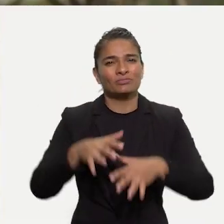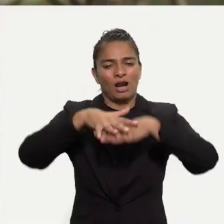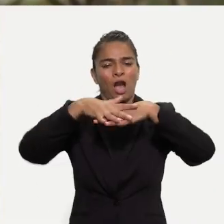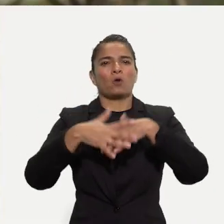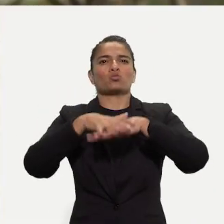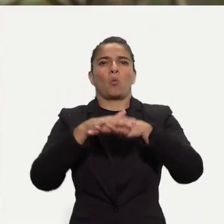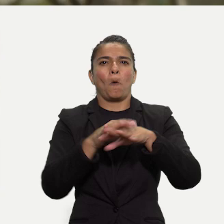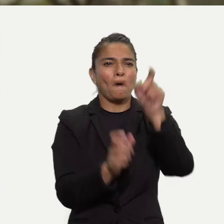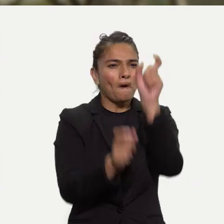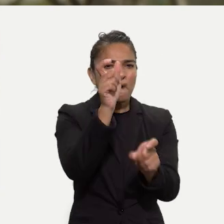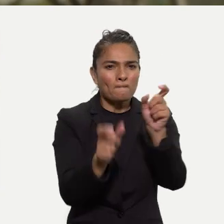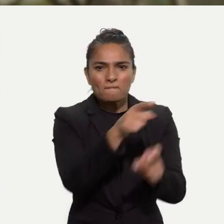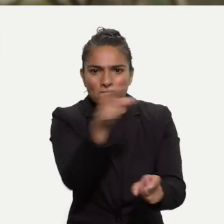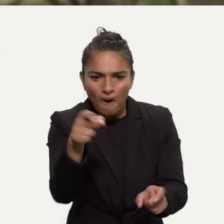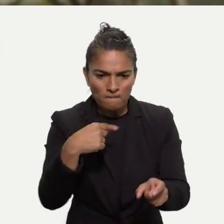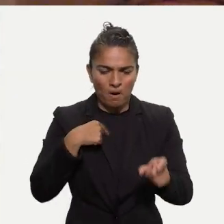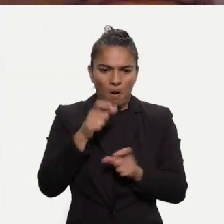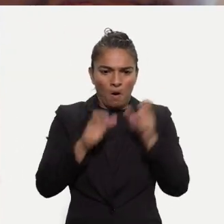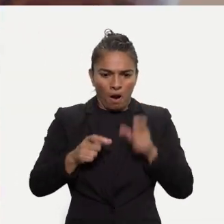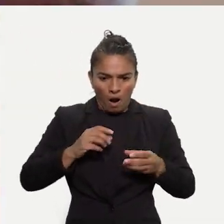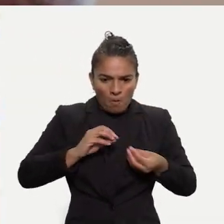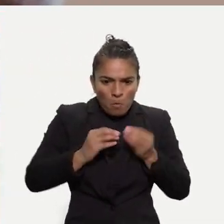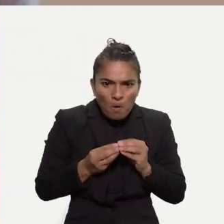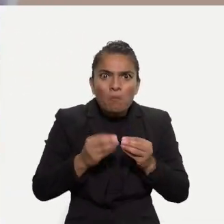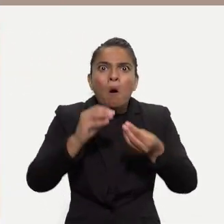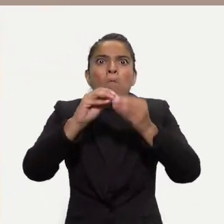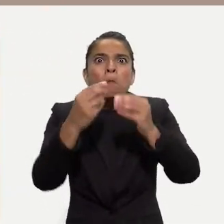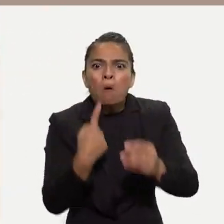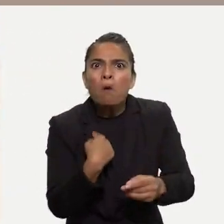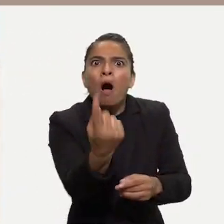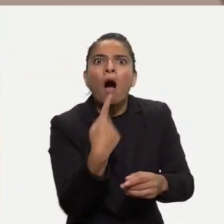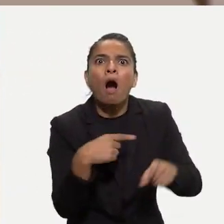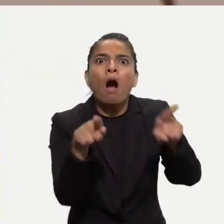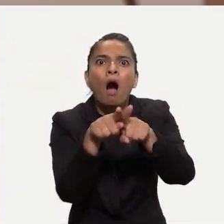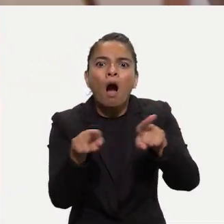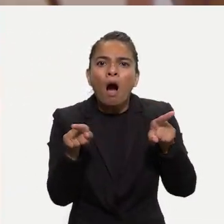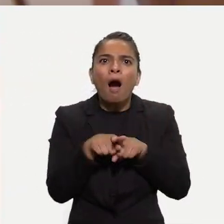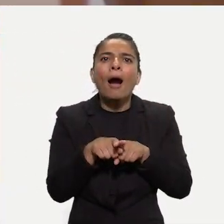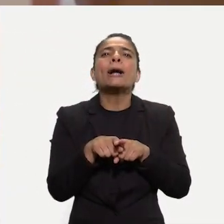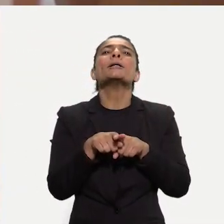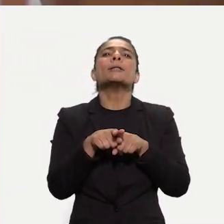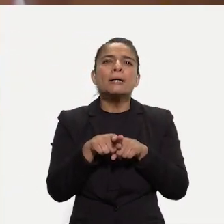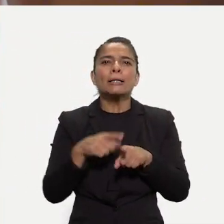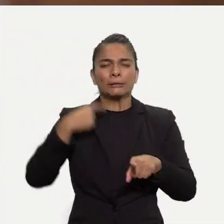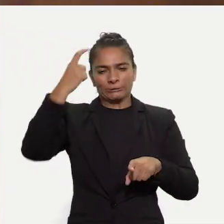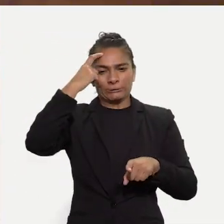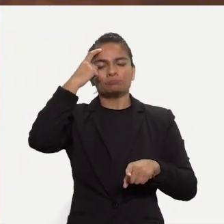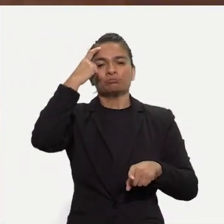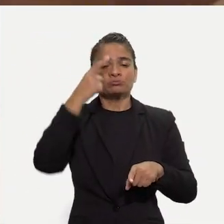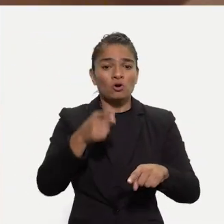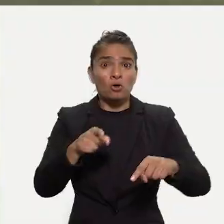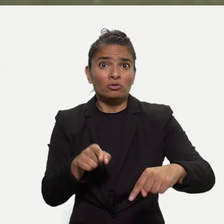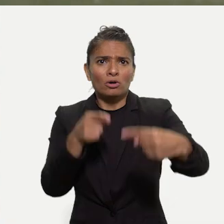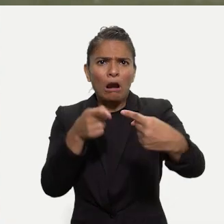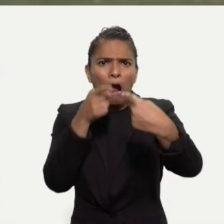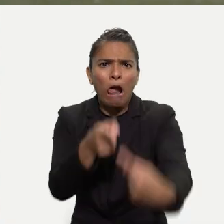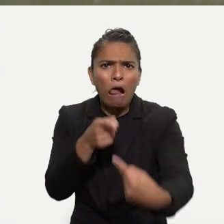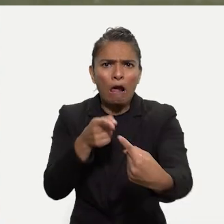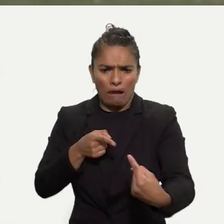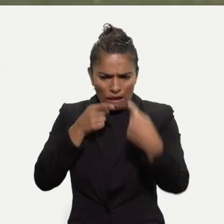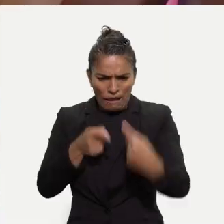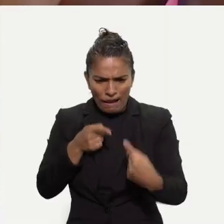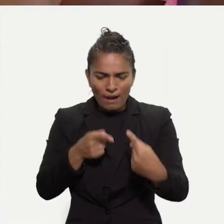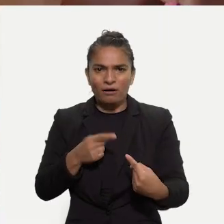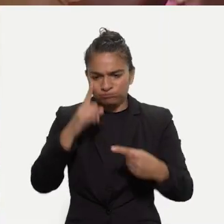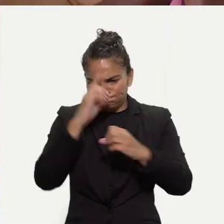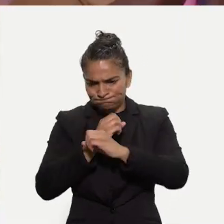fundamental aspects that I picked up from here is the issue of networking. The similarities in terms of the challenges that we have as local